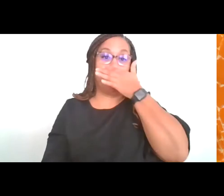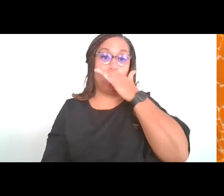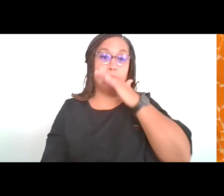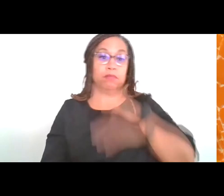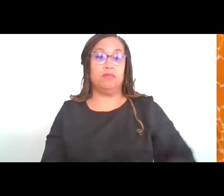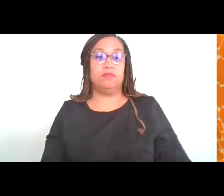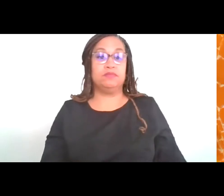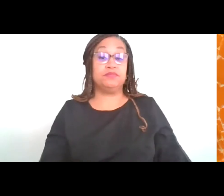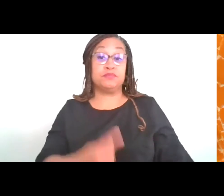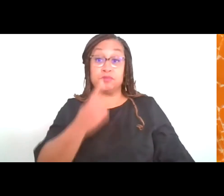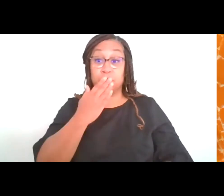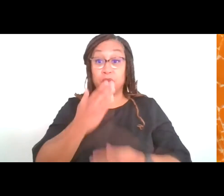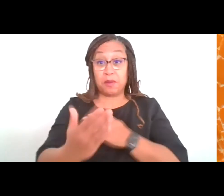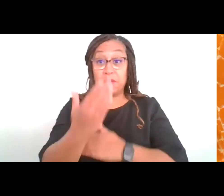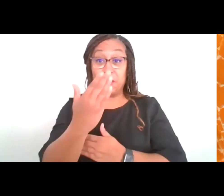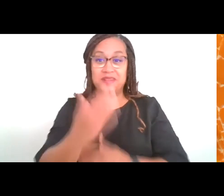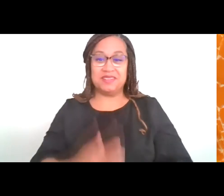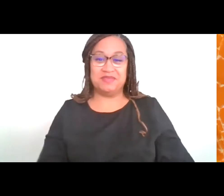Good morning.